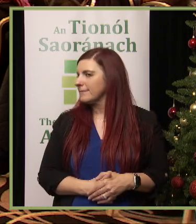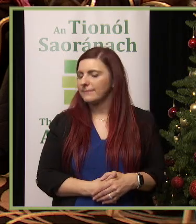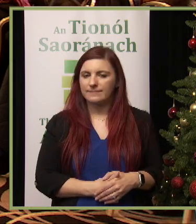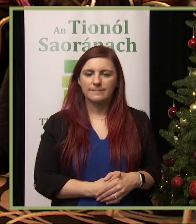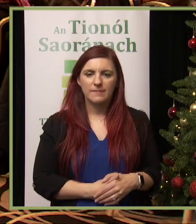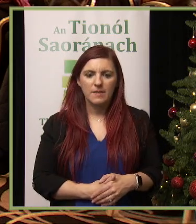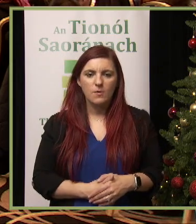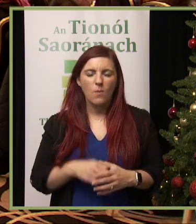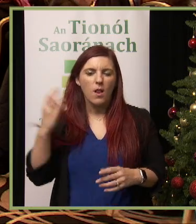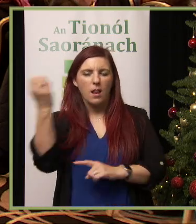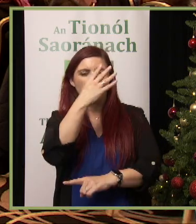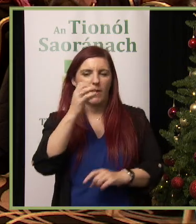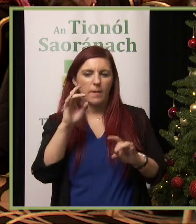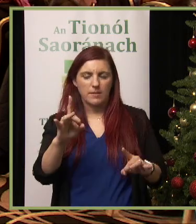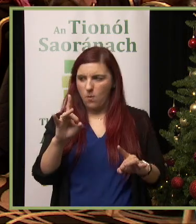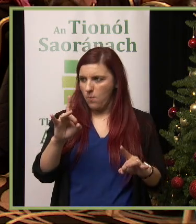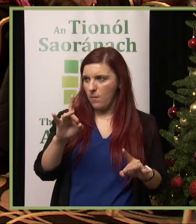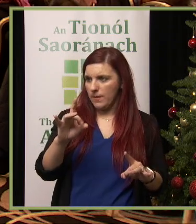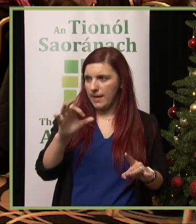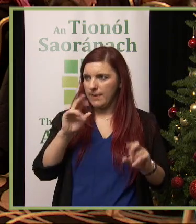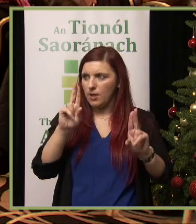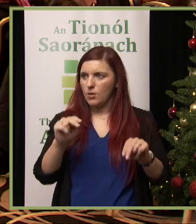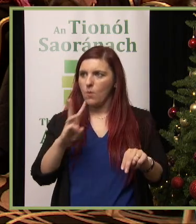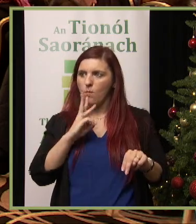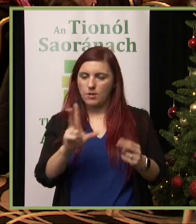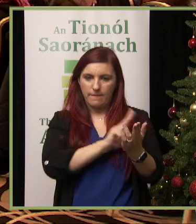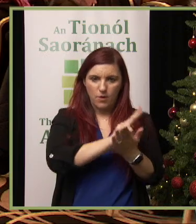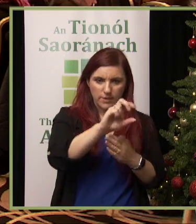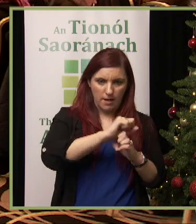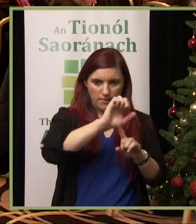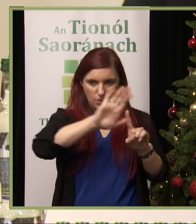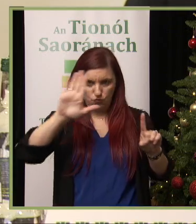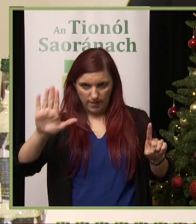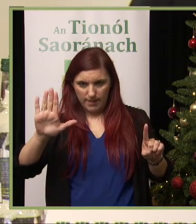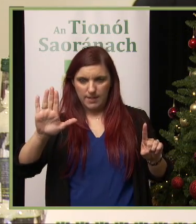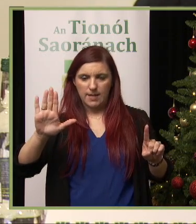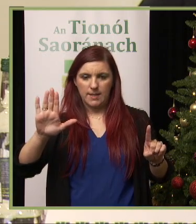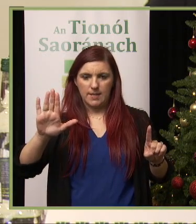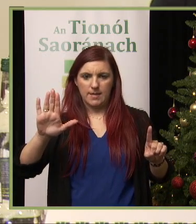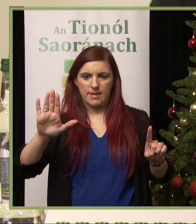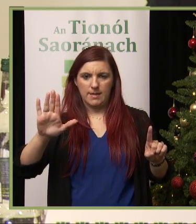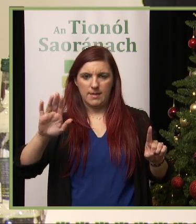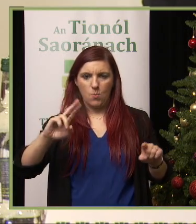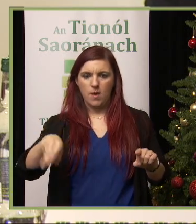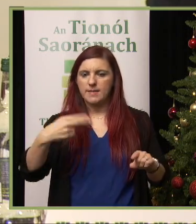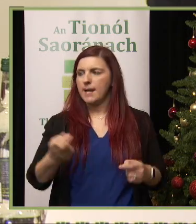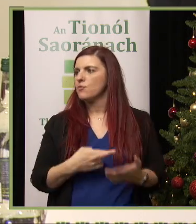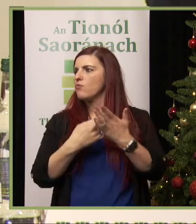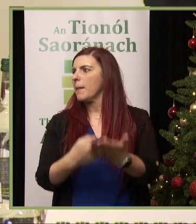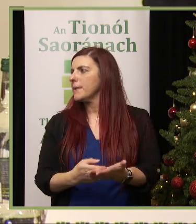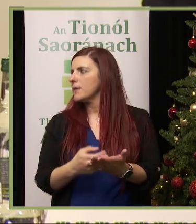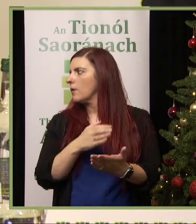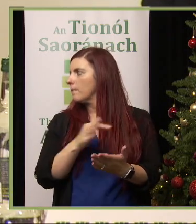on? Okay. While we're getting the new wording of 13 up on the screen, what is the next recommendation from this